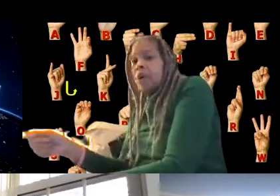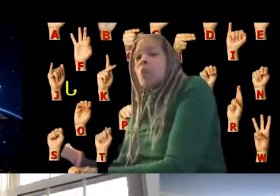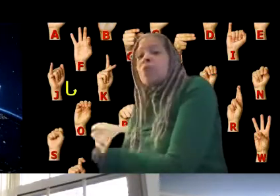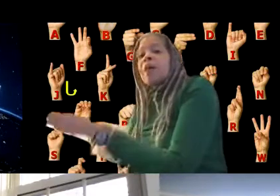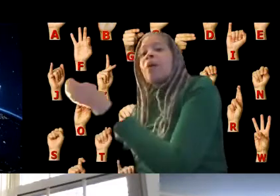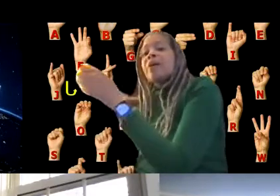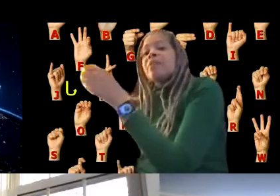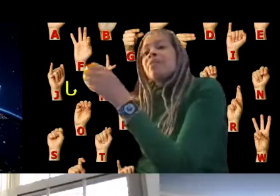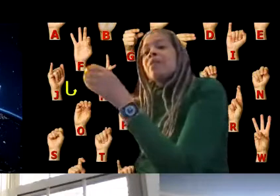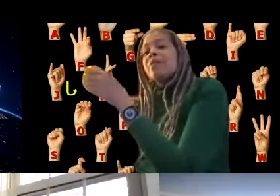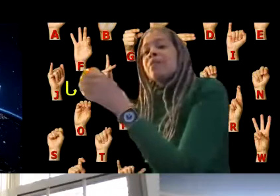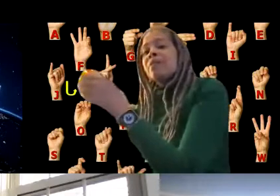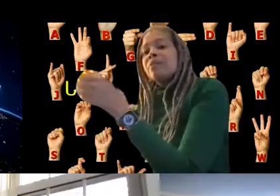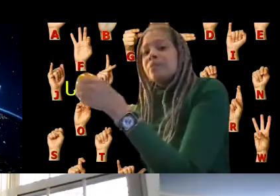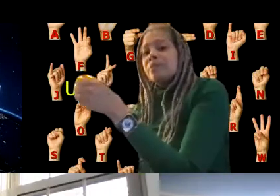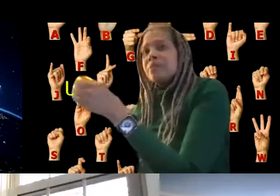have without it